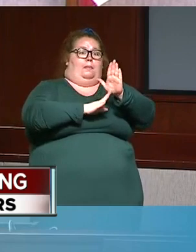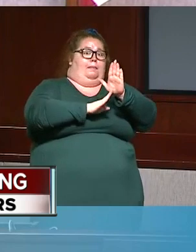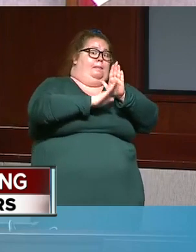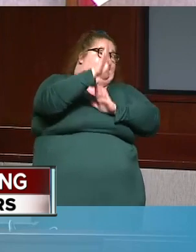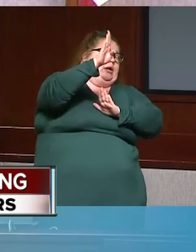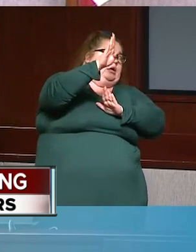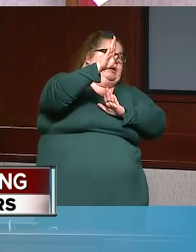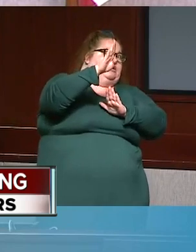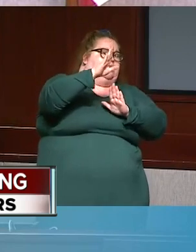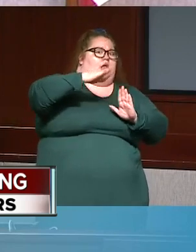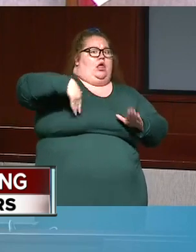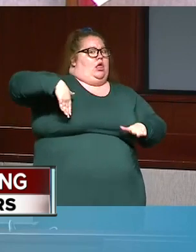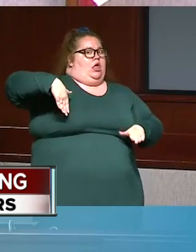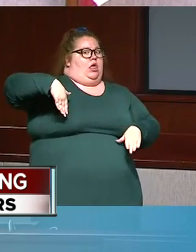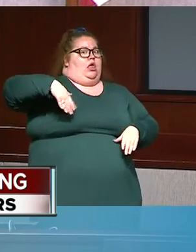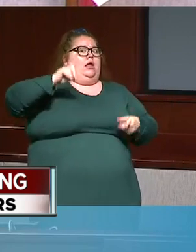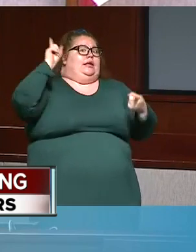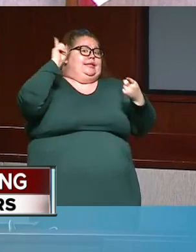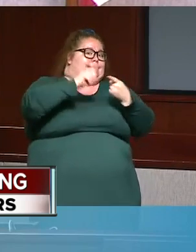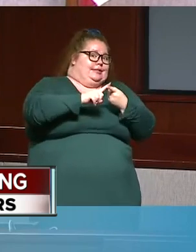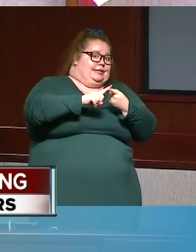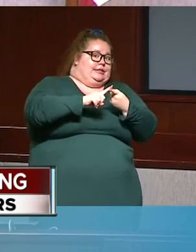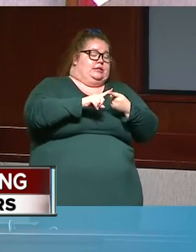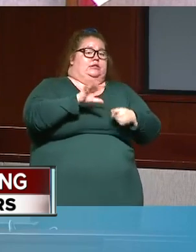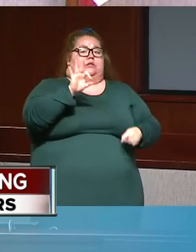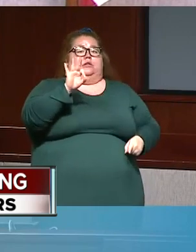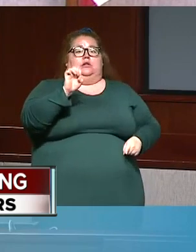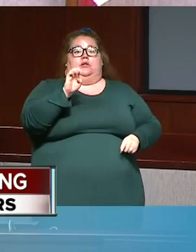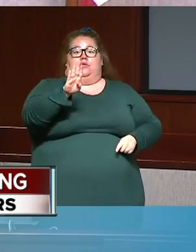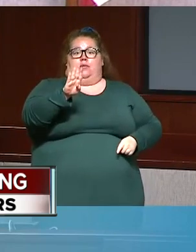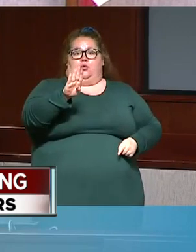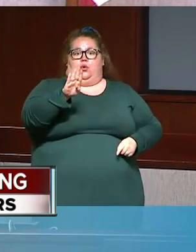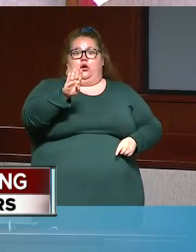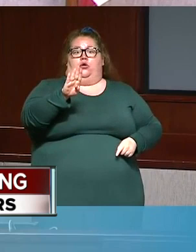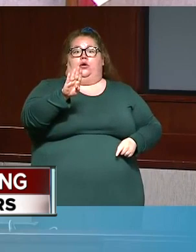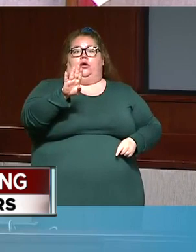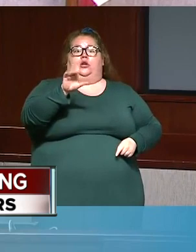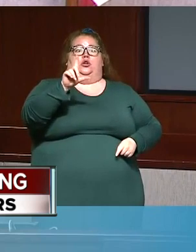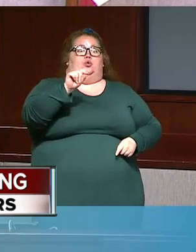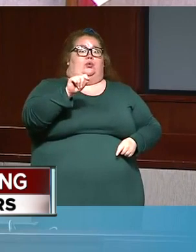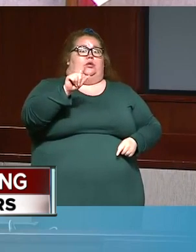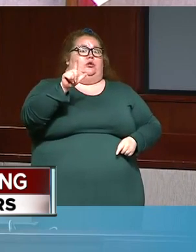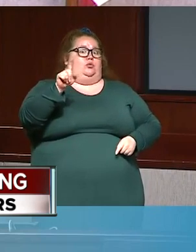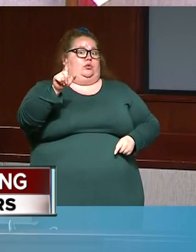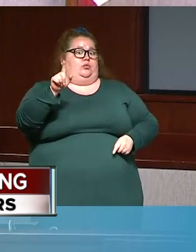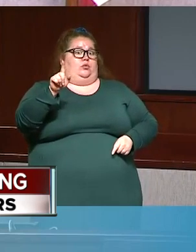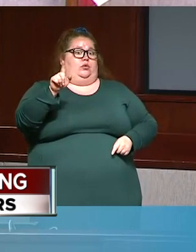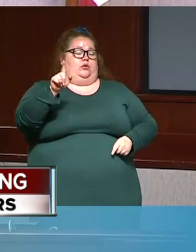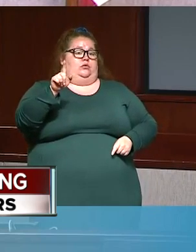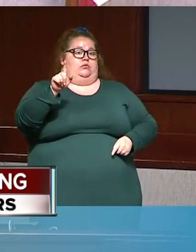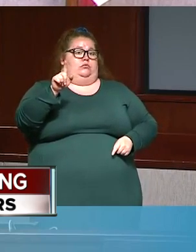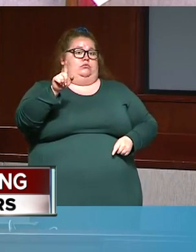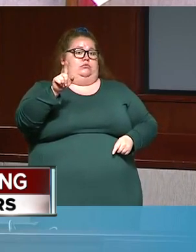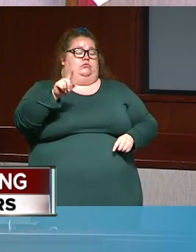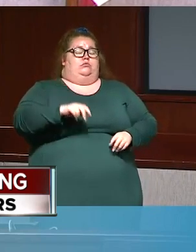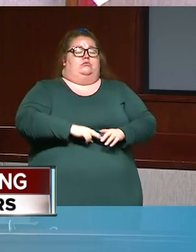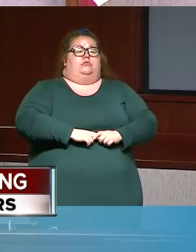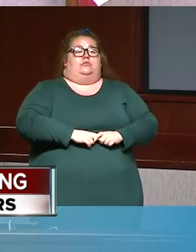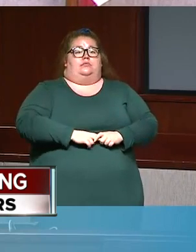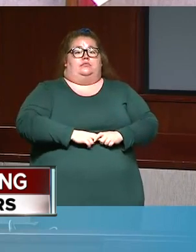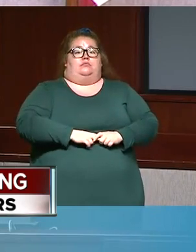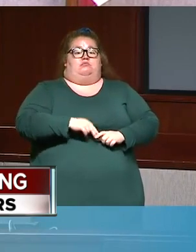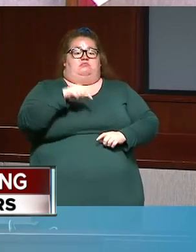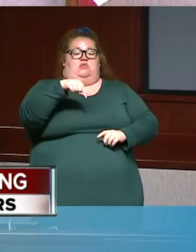County hospitalizations until early February of 2021. The model